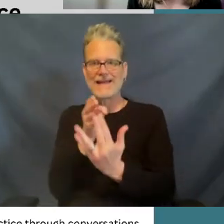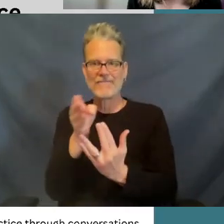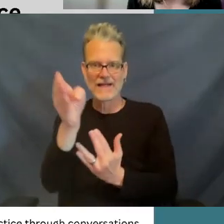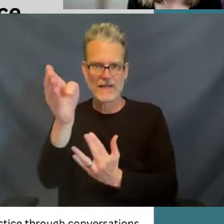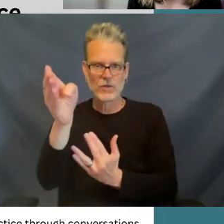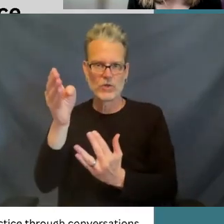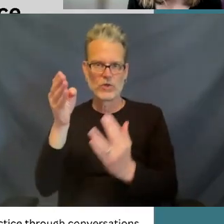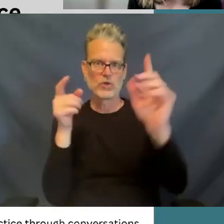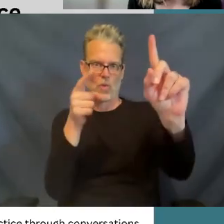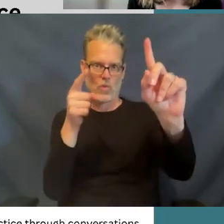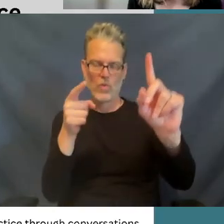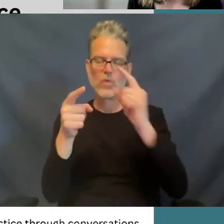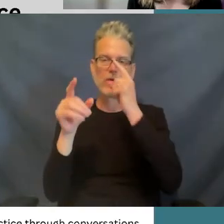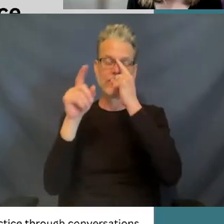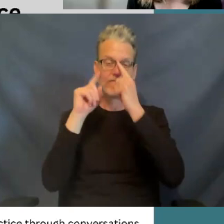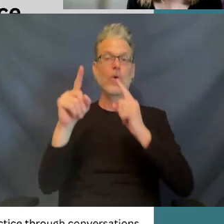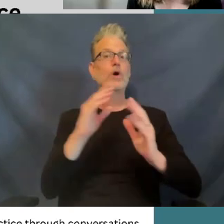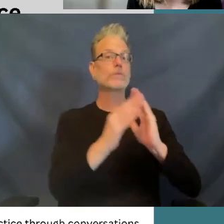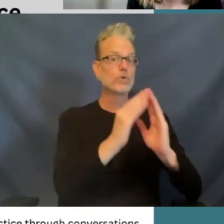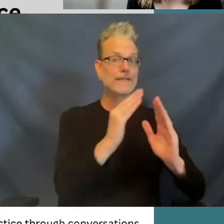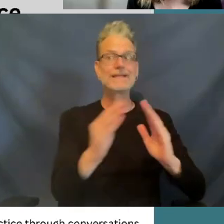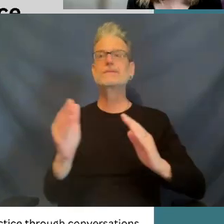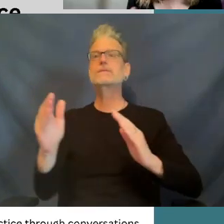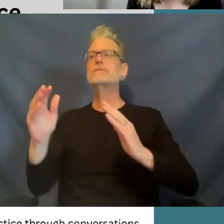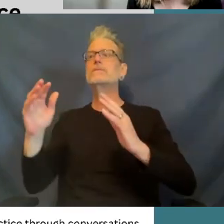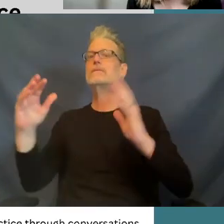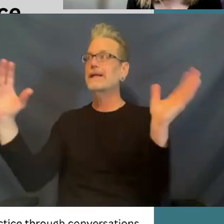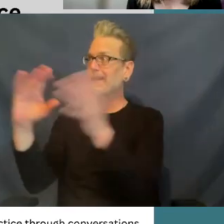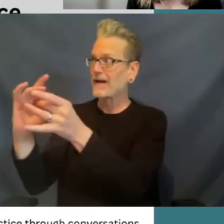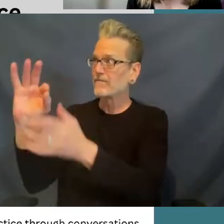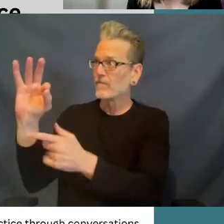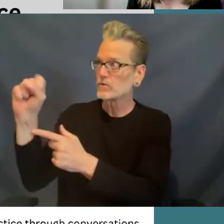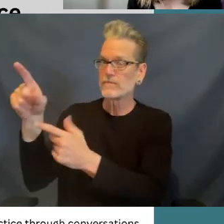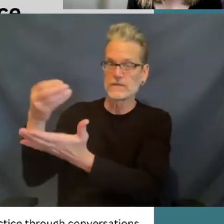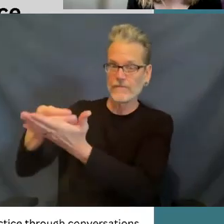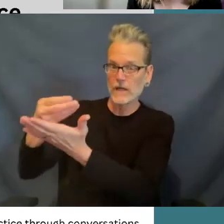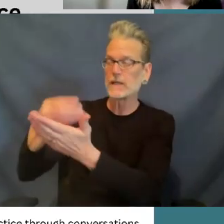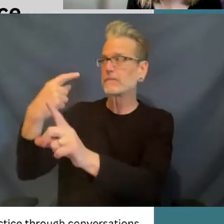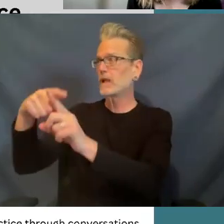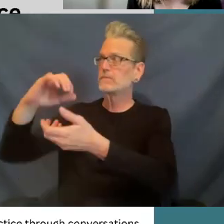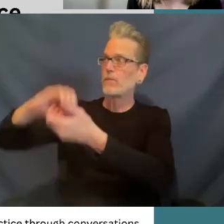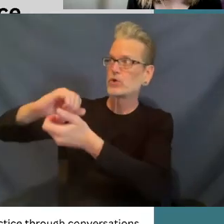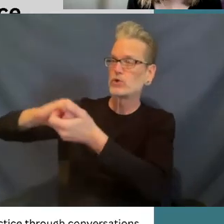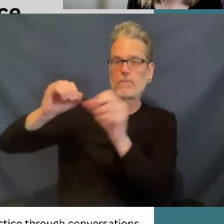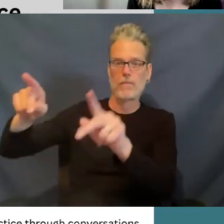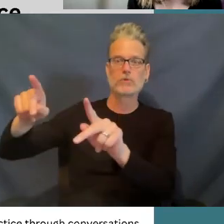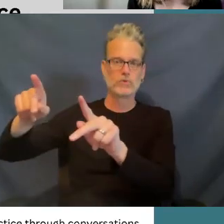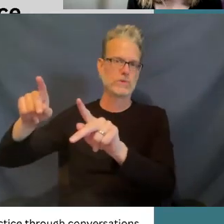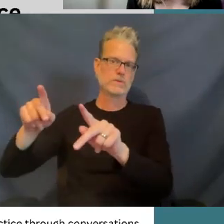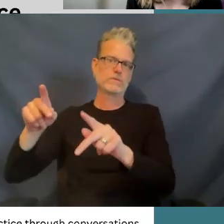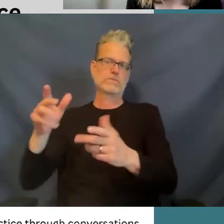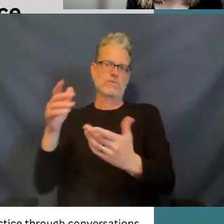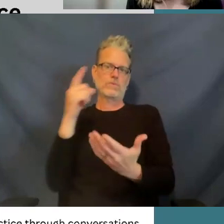the capacity of communities to connect with Forest Service funding and partnership opportunities. So really in line with this series in